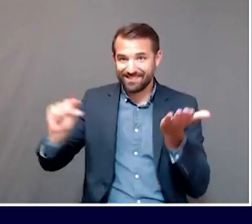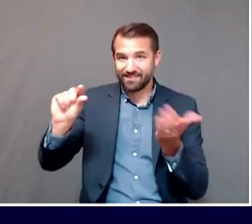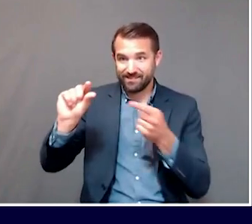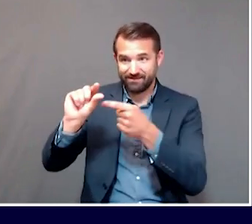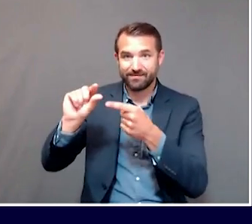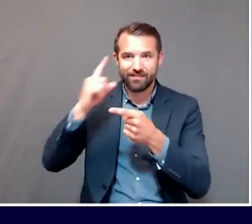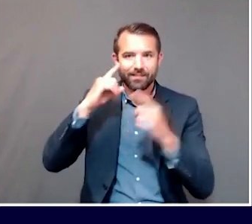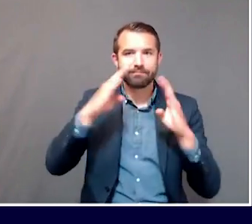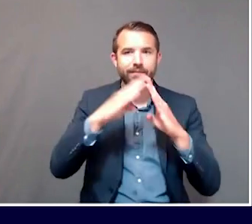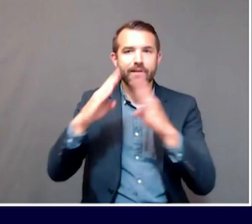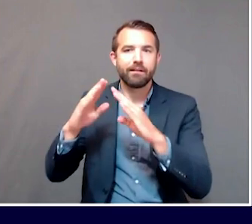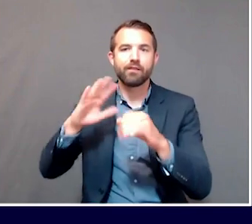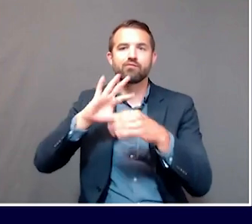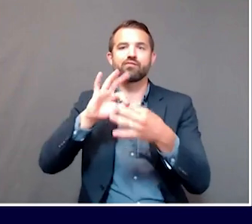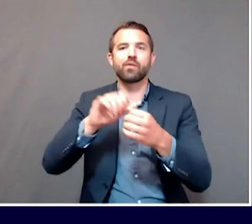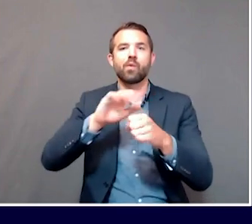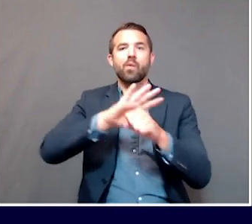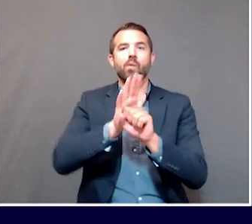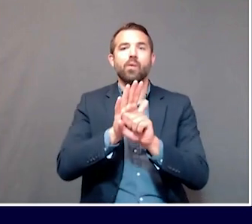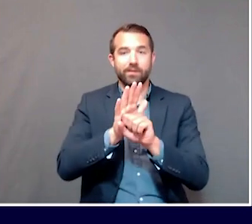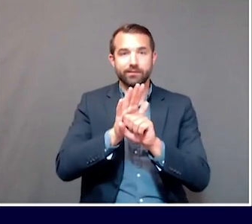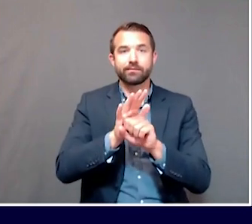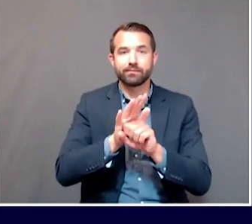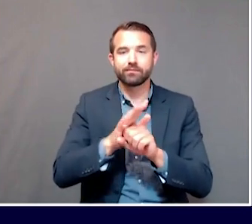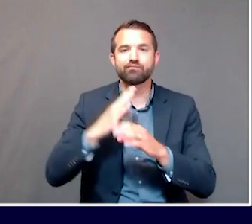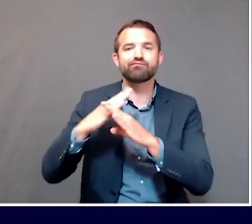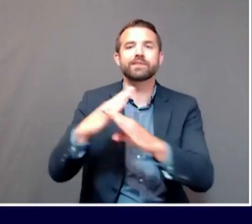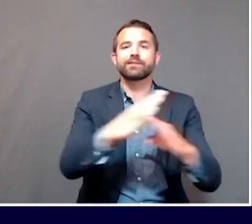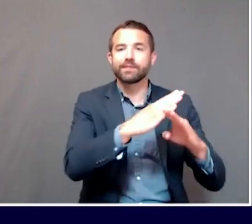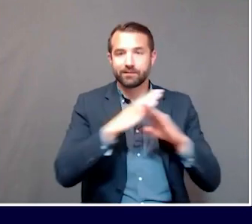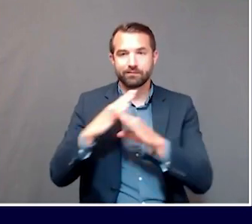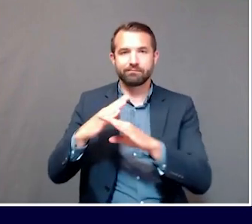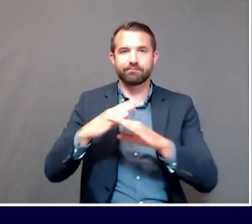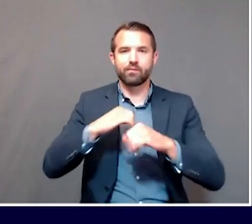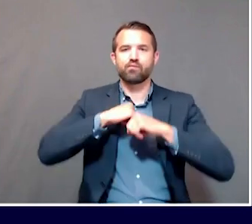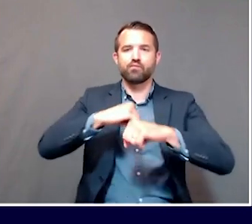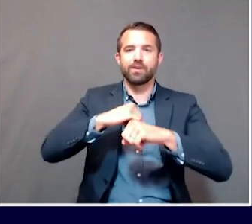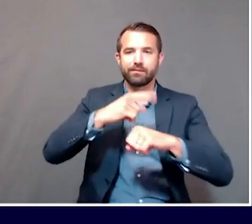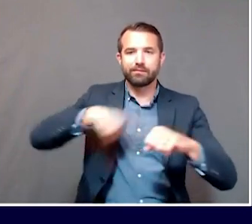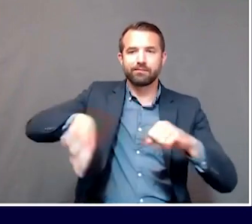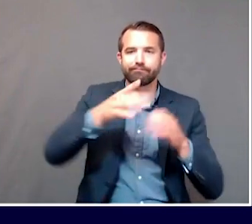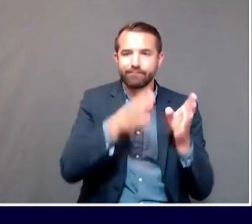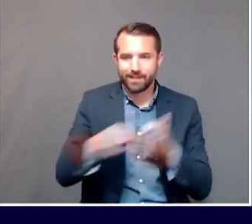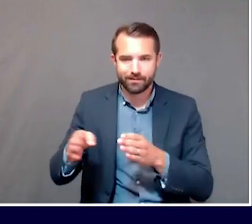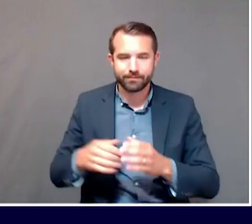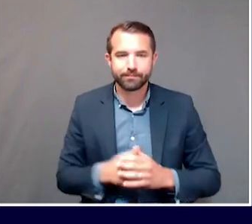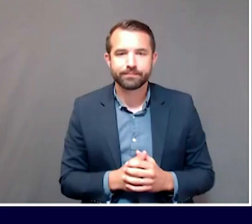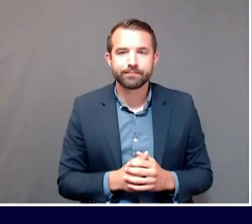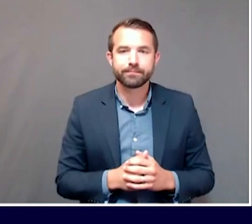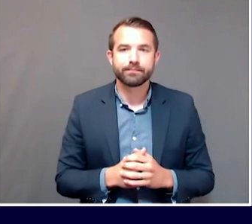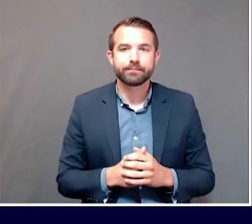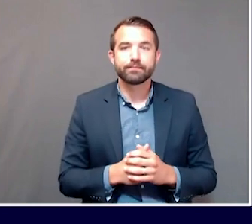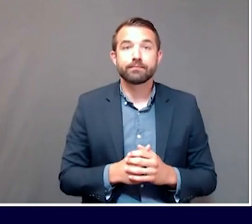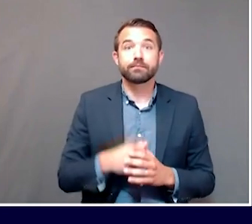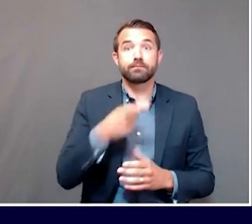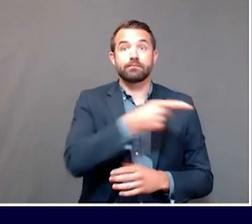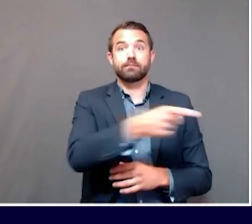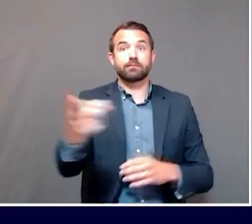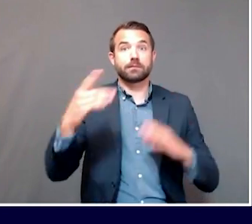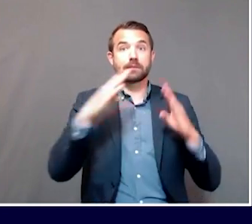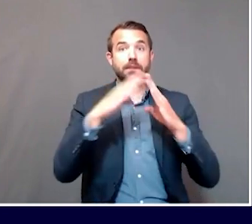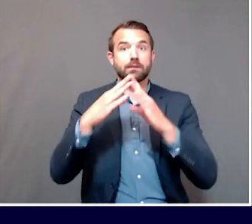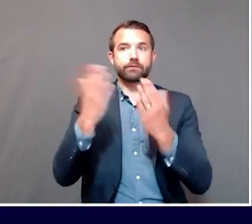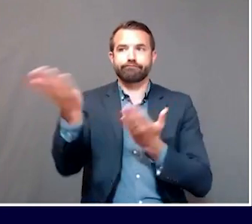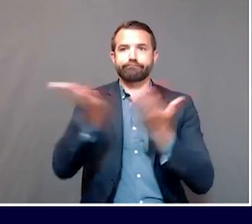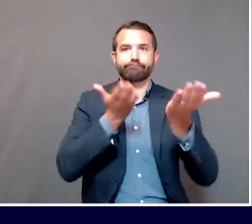and protection plans. Now, municipalities across Maine have been submitting plans to us, and we're ready to